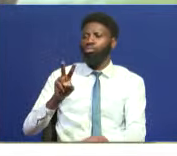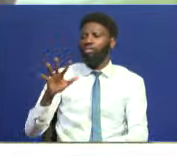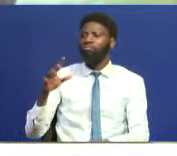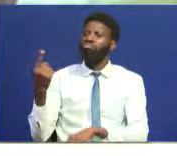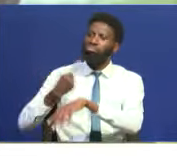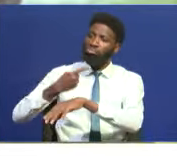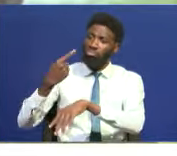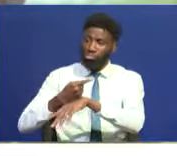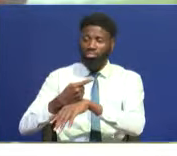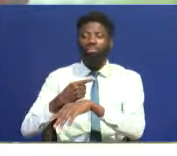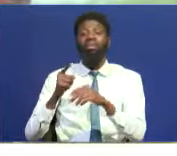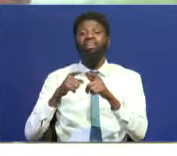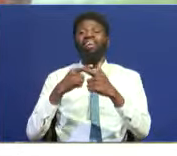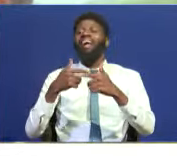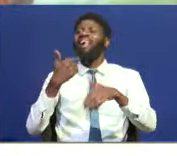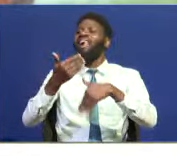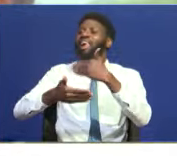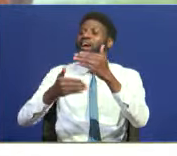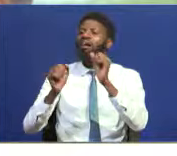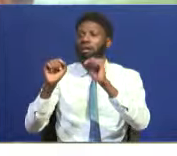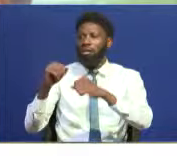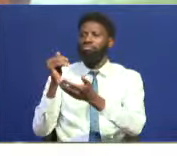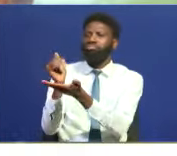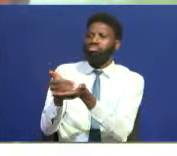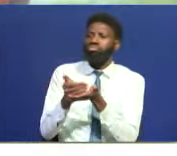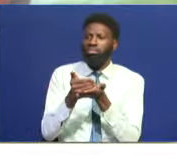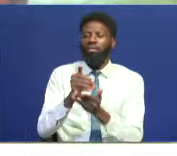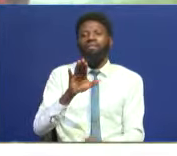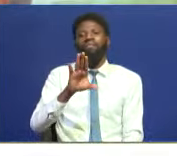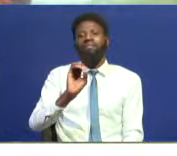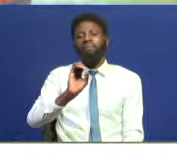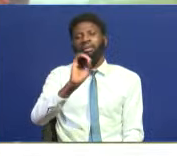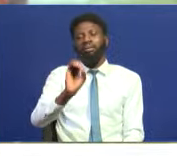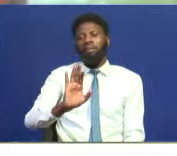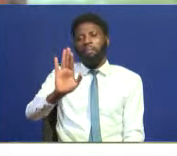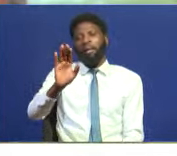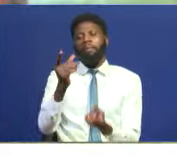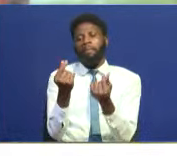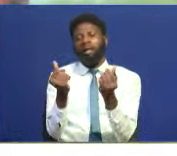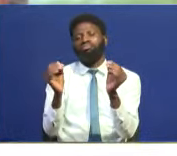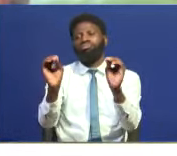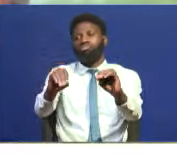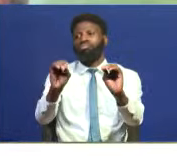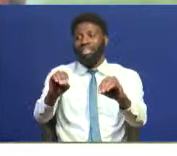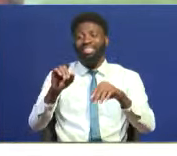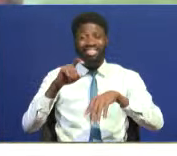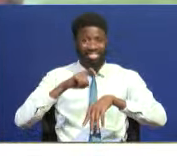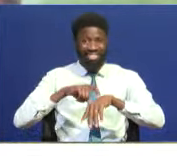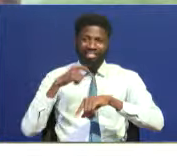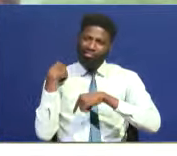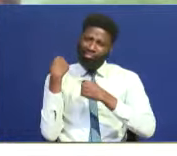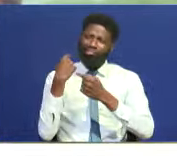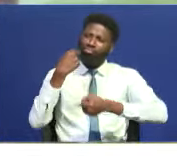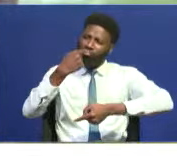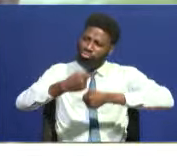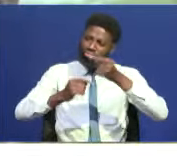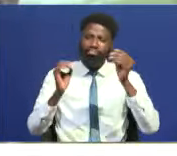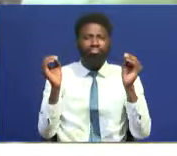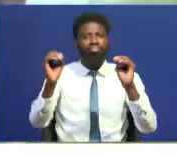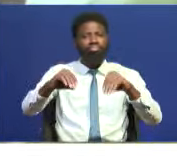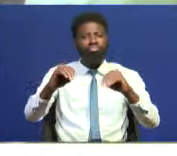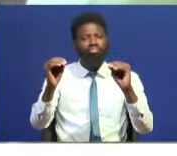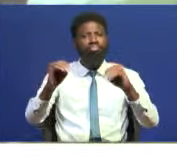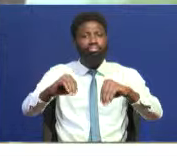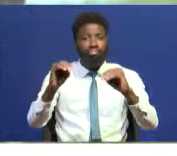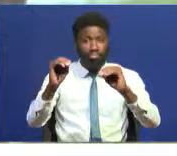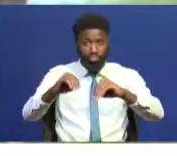an option of withdrawing 50% of their contribution after consistently contributing for a